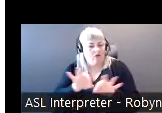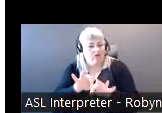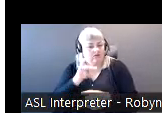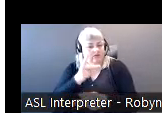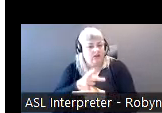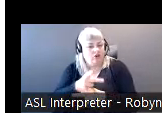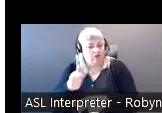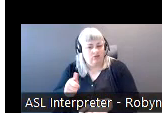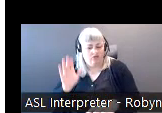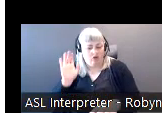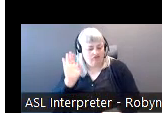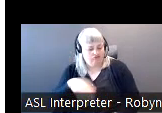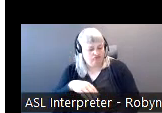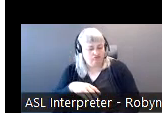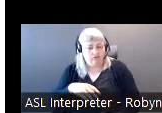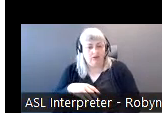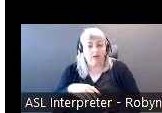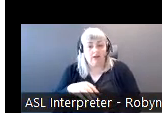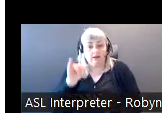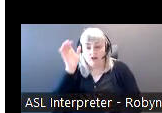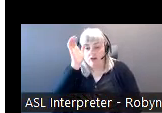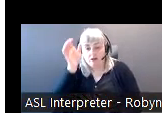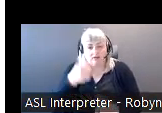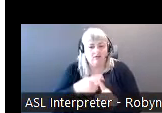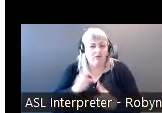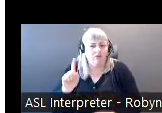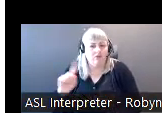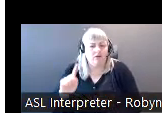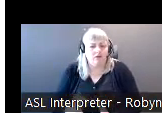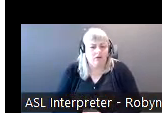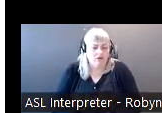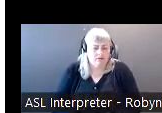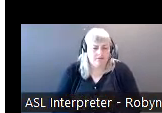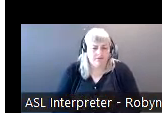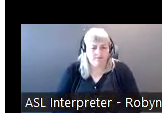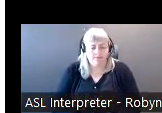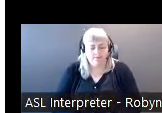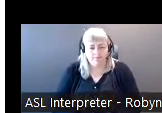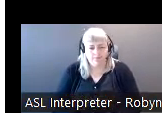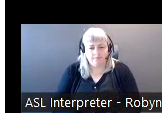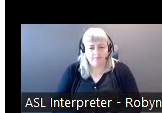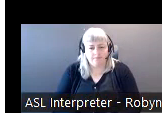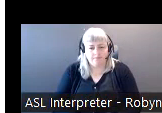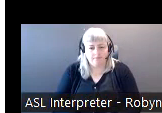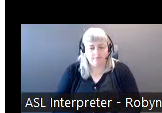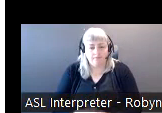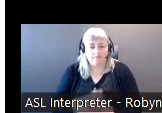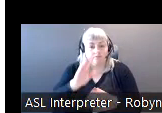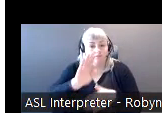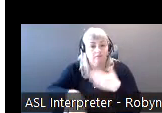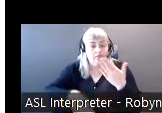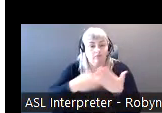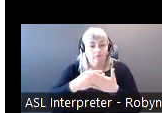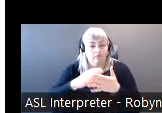And where do these concepts come from? they're all connected to me. They're all